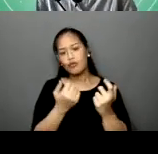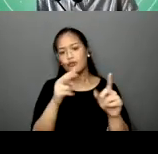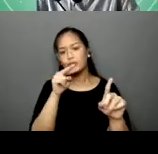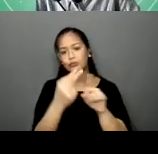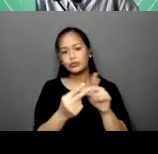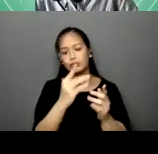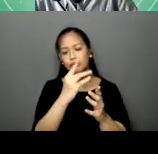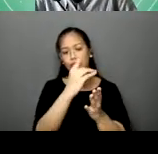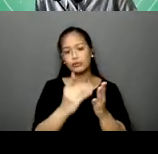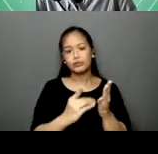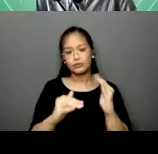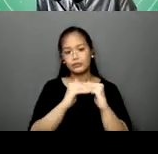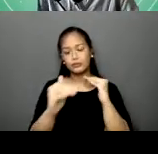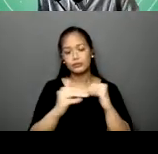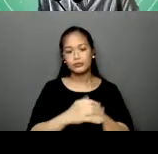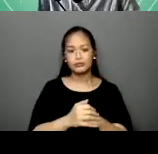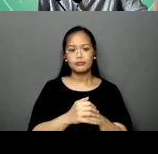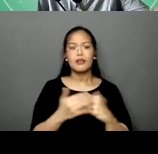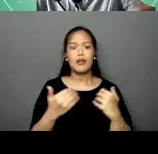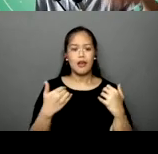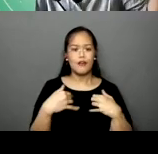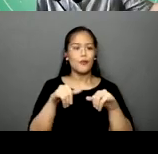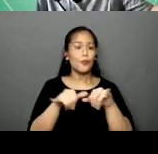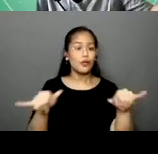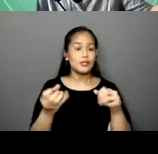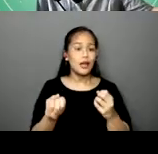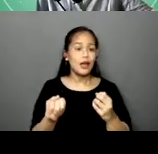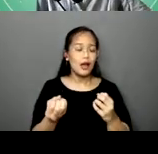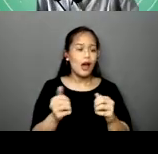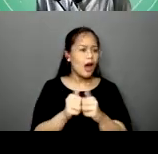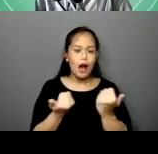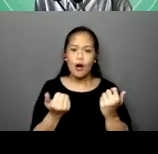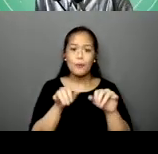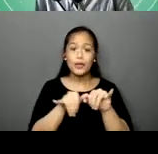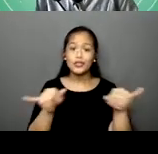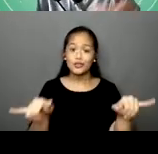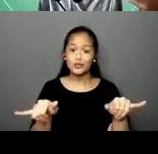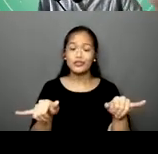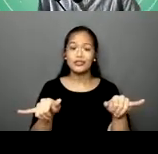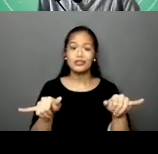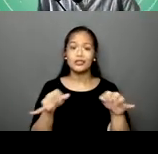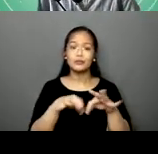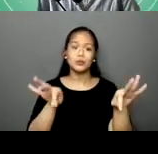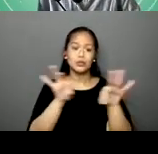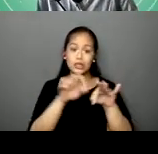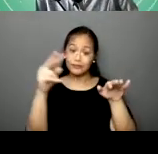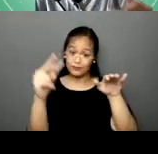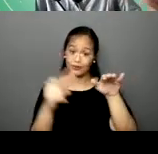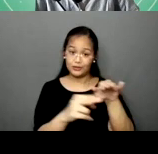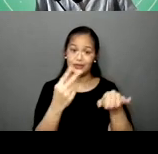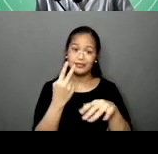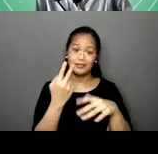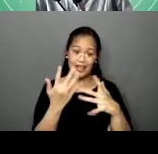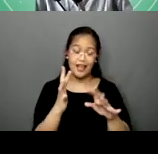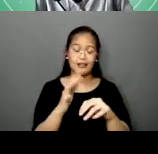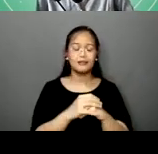design. We've looked at what are some of the metrics or ways that we can measure design. We've seen the importance of transparency and some examples of